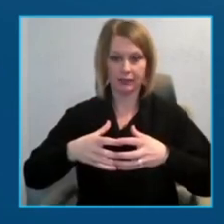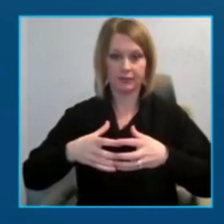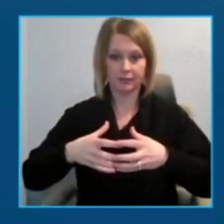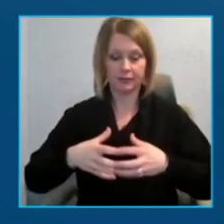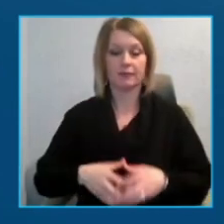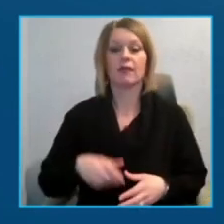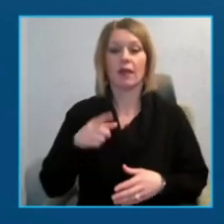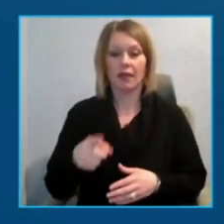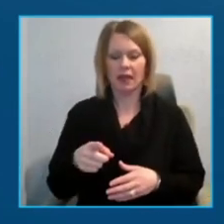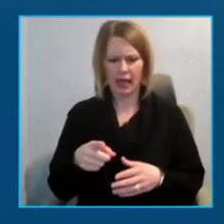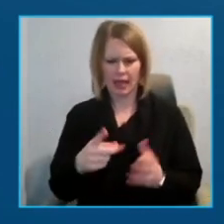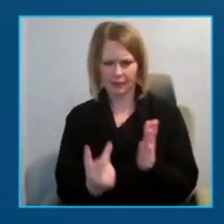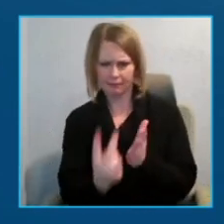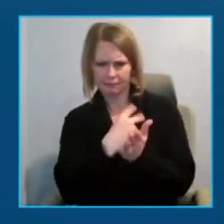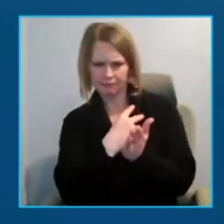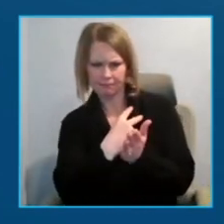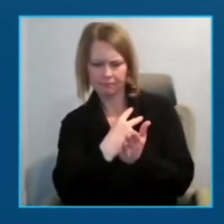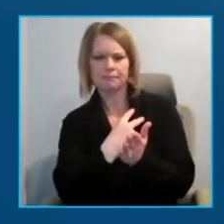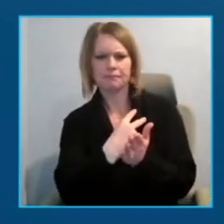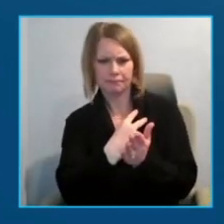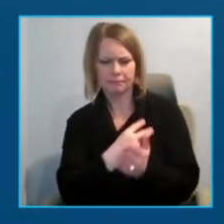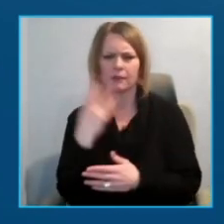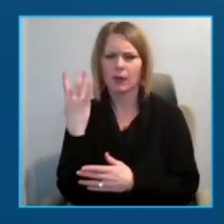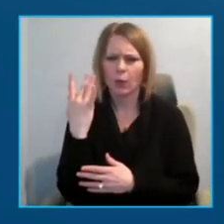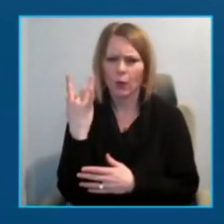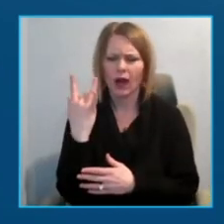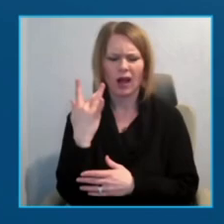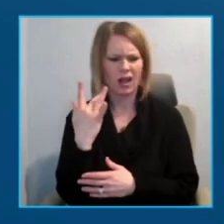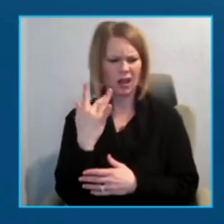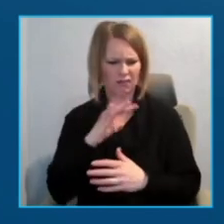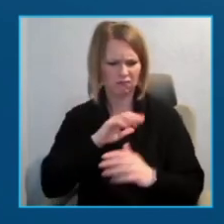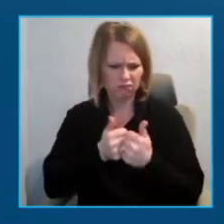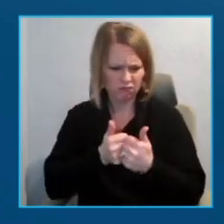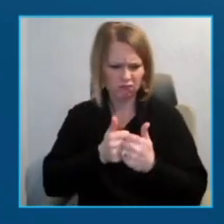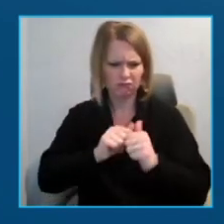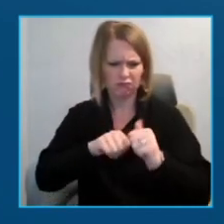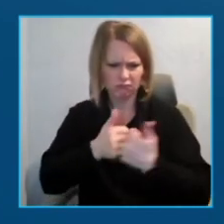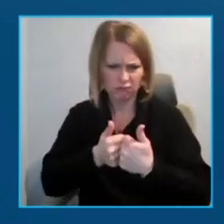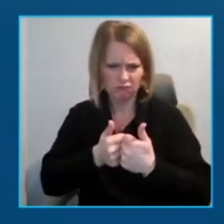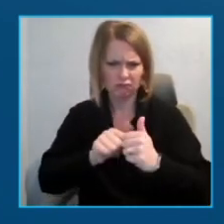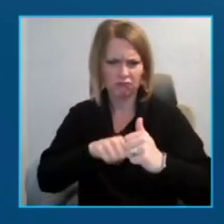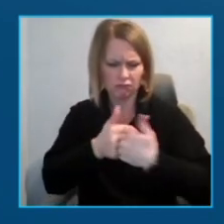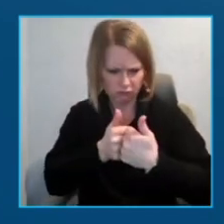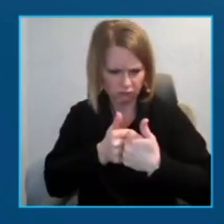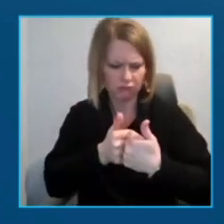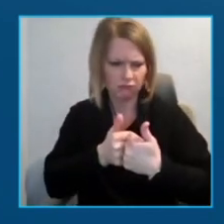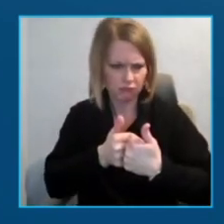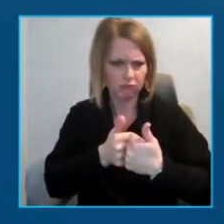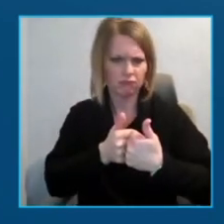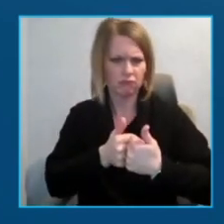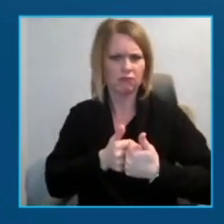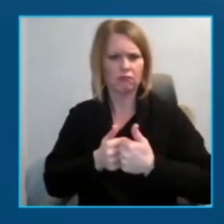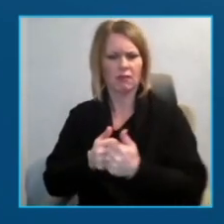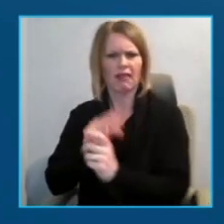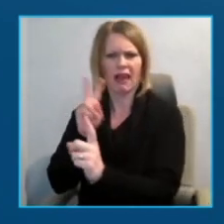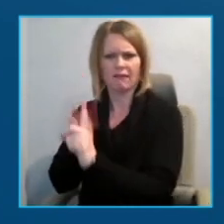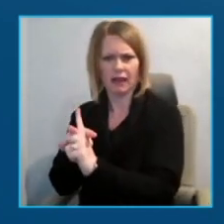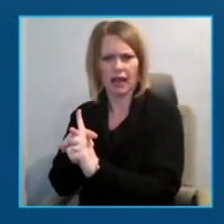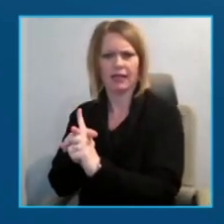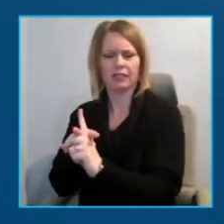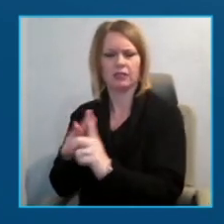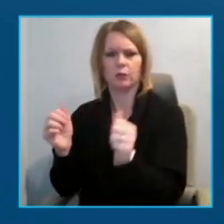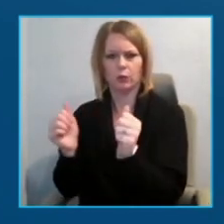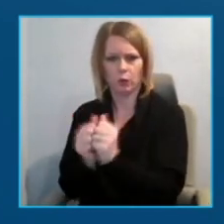bylaws due to concerns raised in a number of challenges filed with the Rules and Bylaws Committee and the Convention Credentials